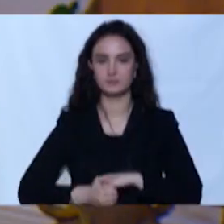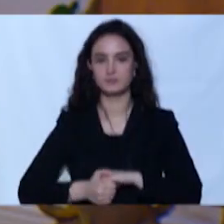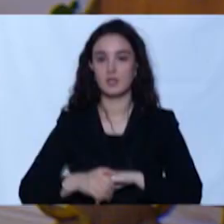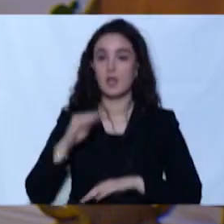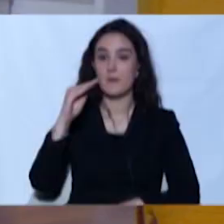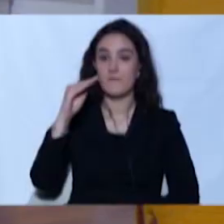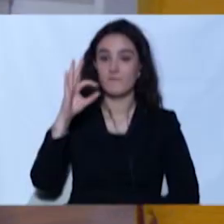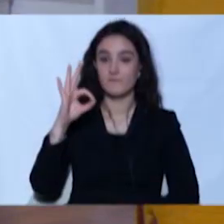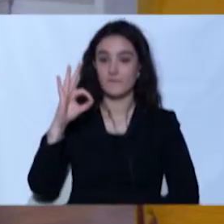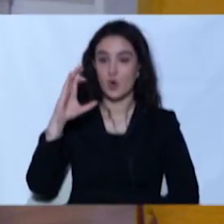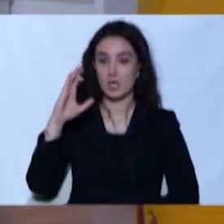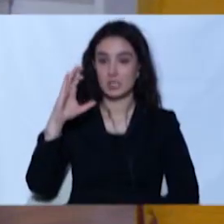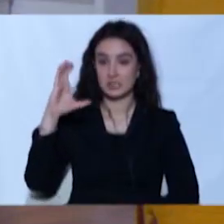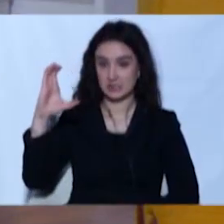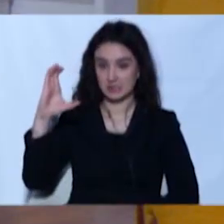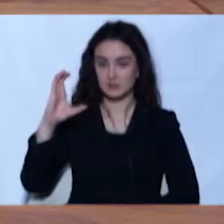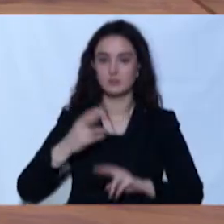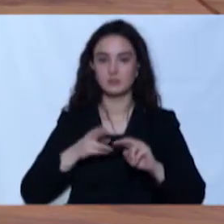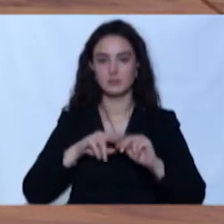Fox. Fox.